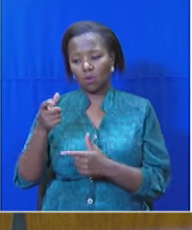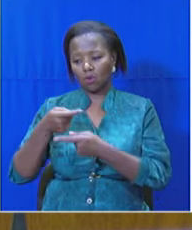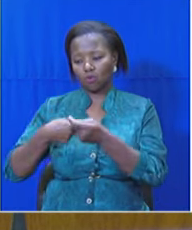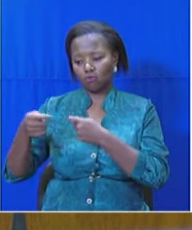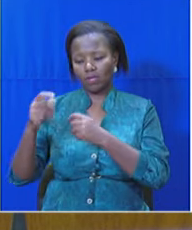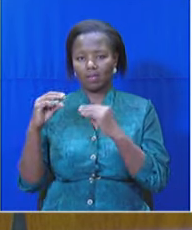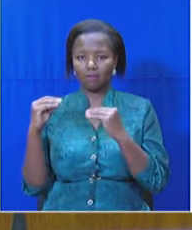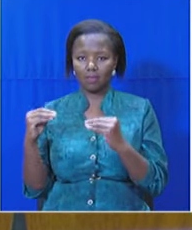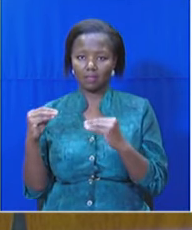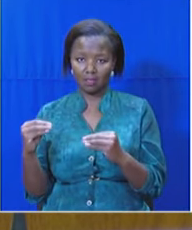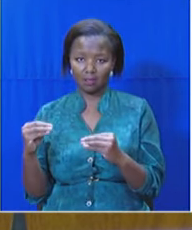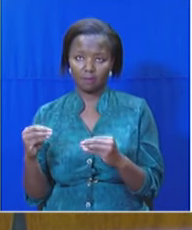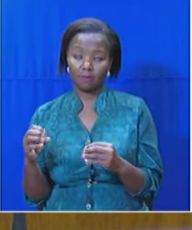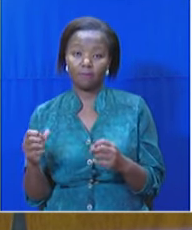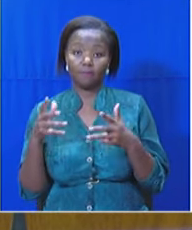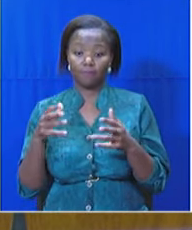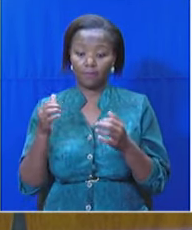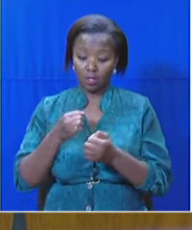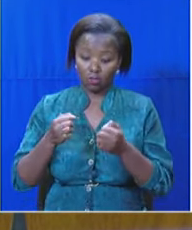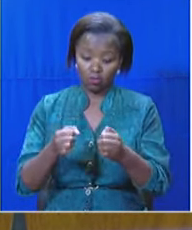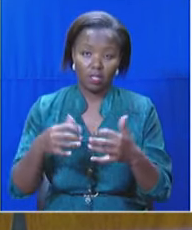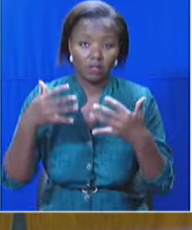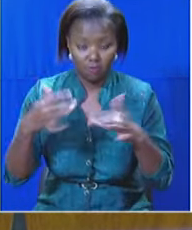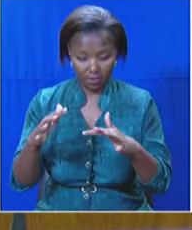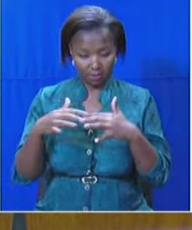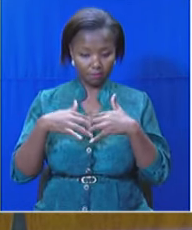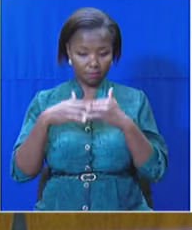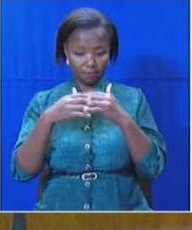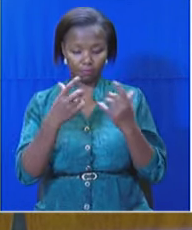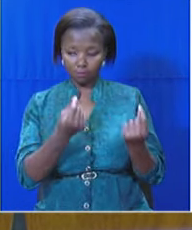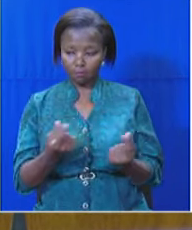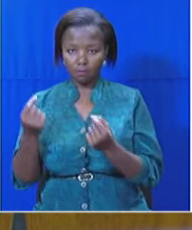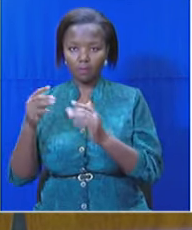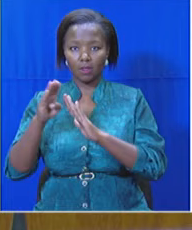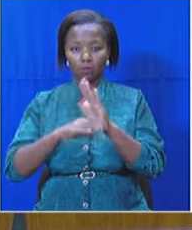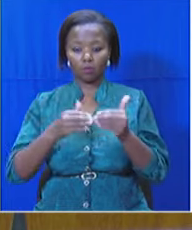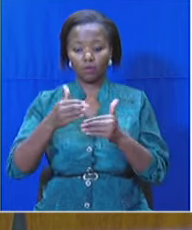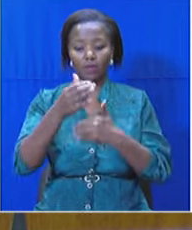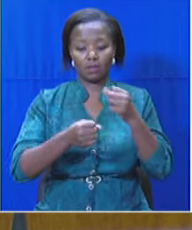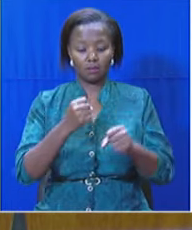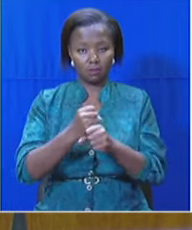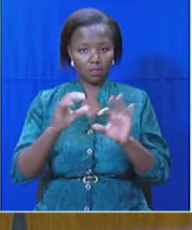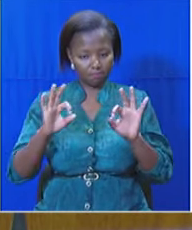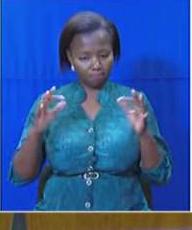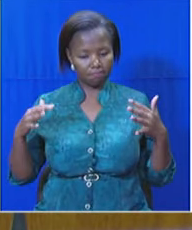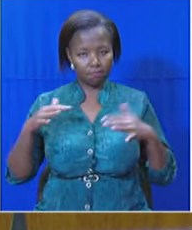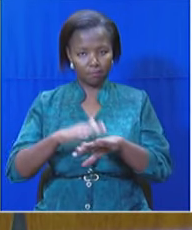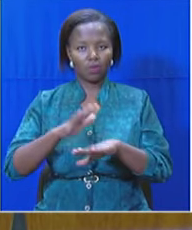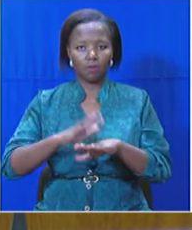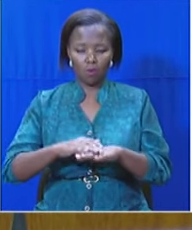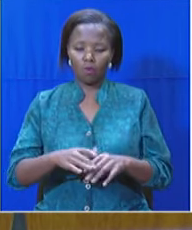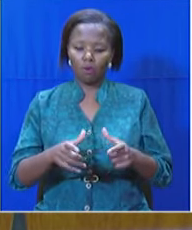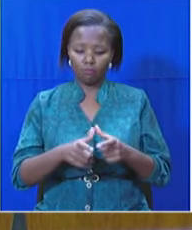A strategy is being finalized to upscale this program in this financial year to ensure that it is expanded